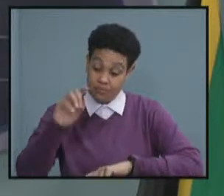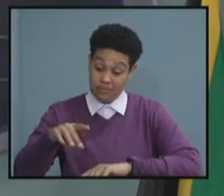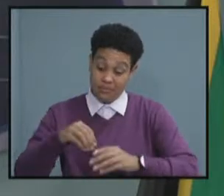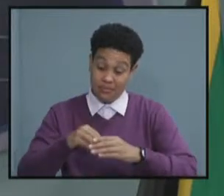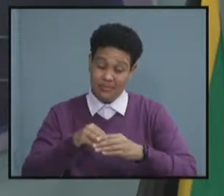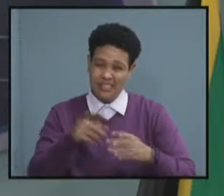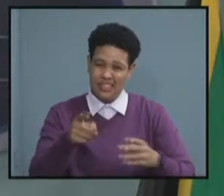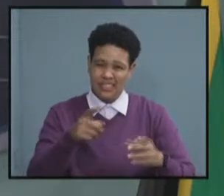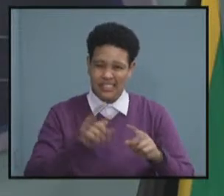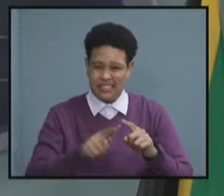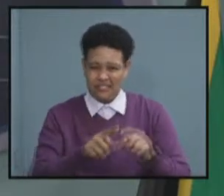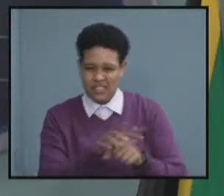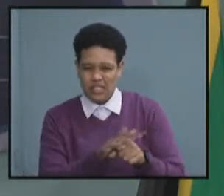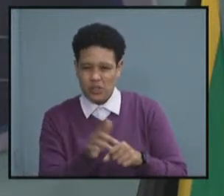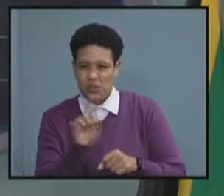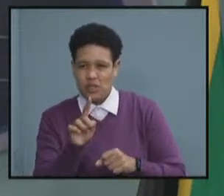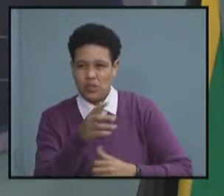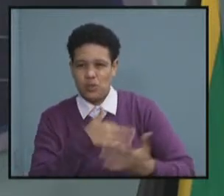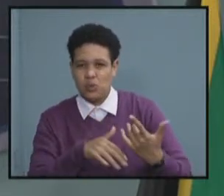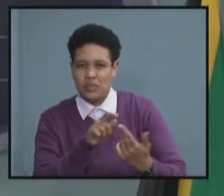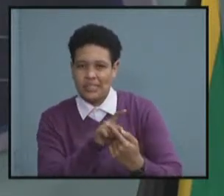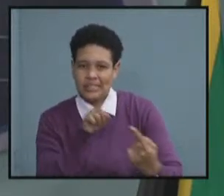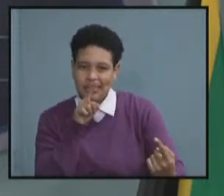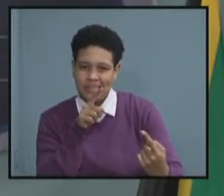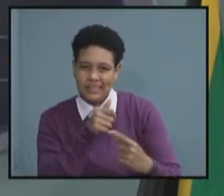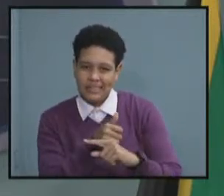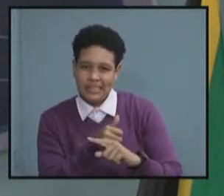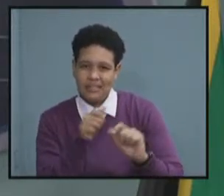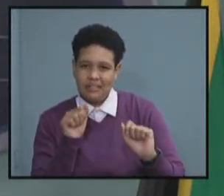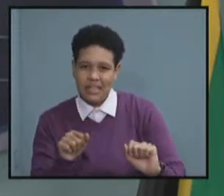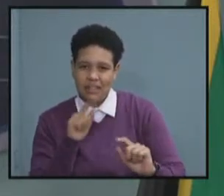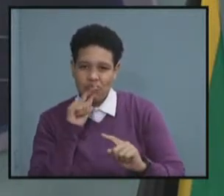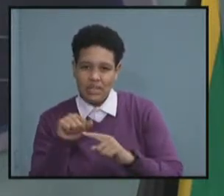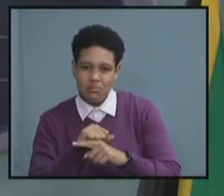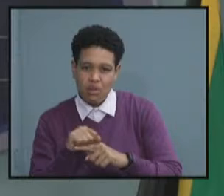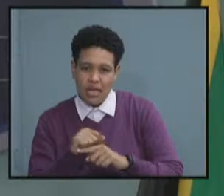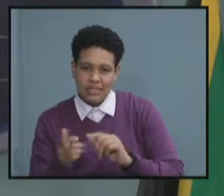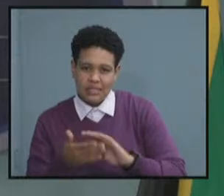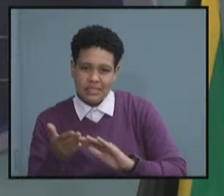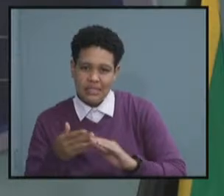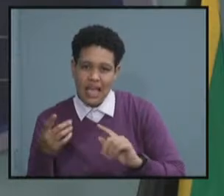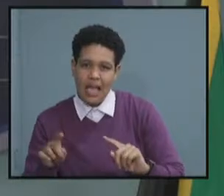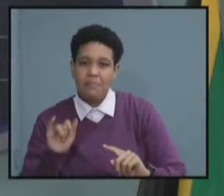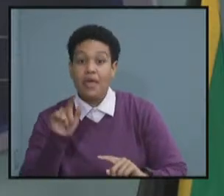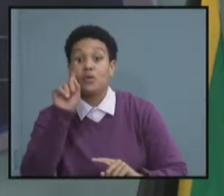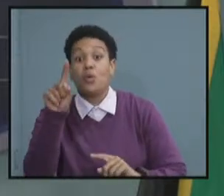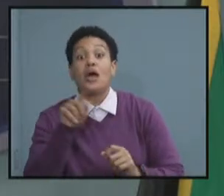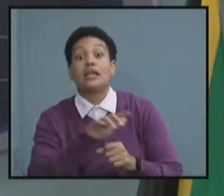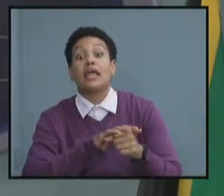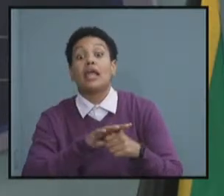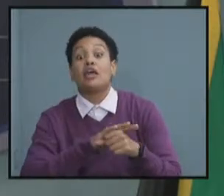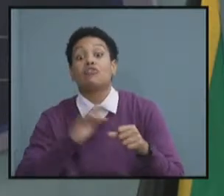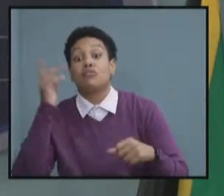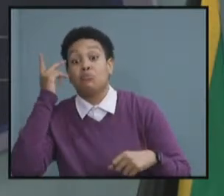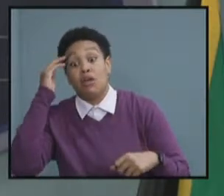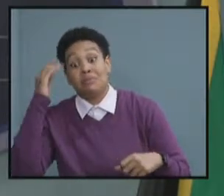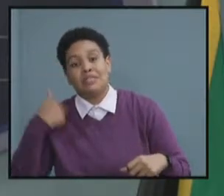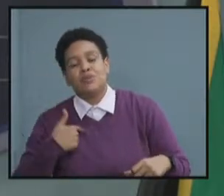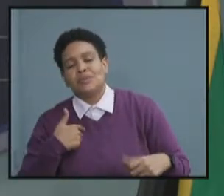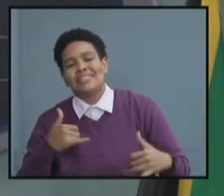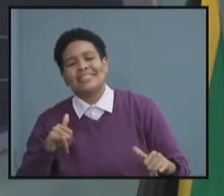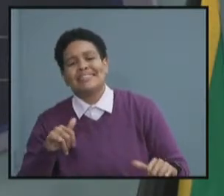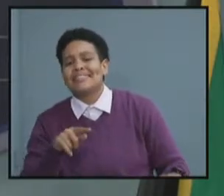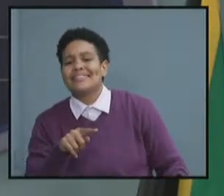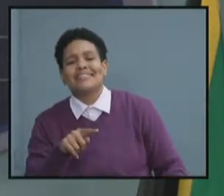in areas where social distancing can be practiced. That is one area, Prime Minister, that we are not